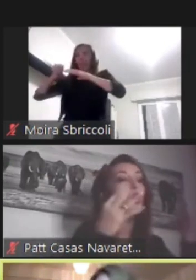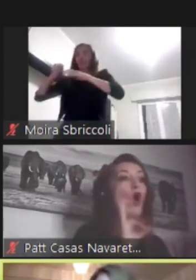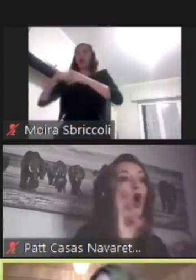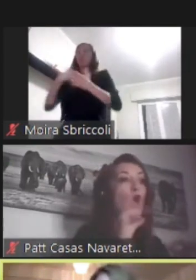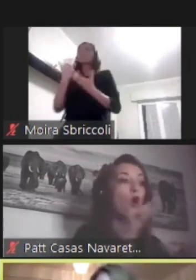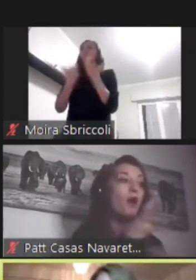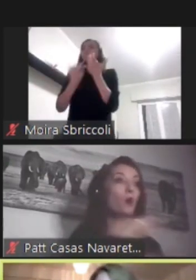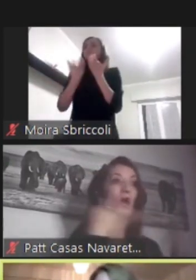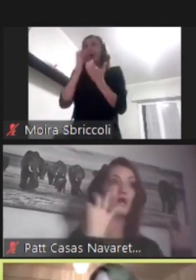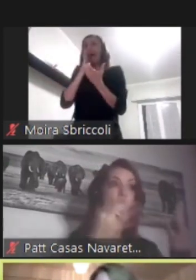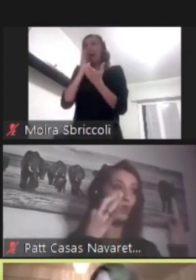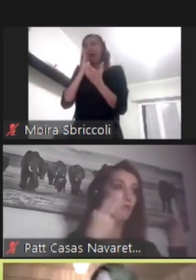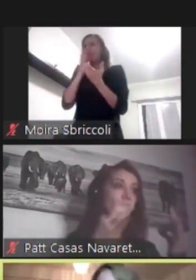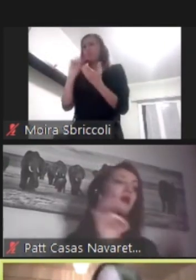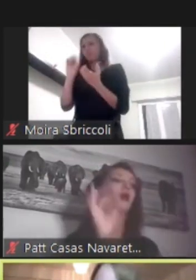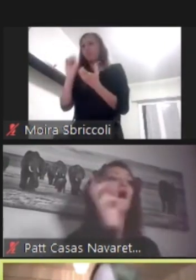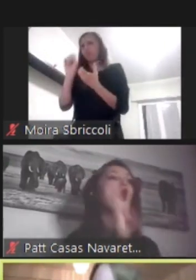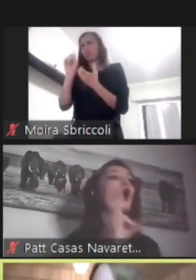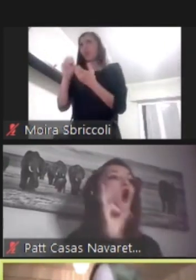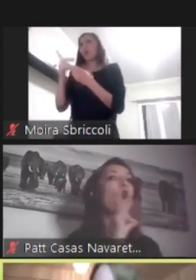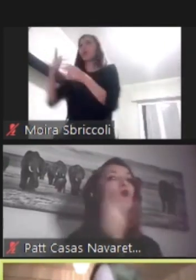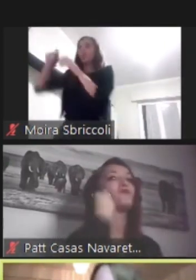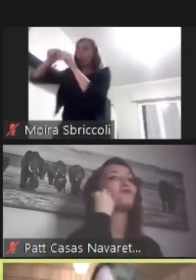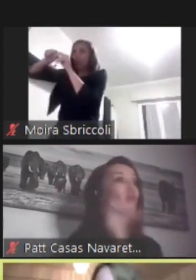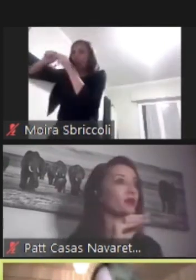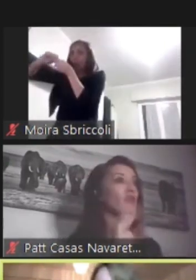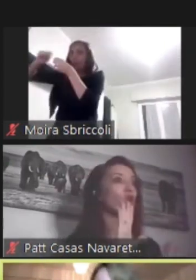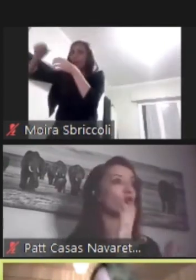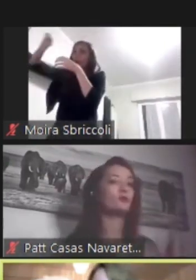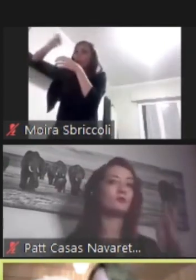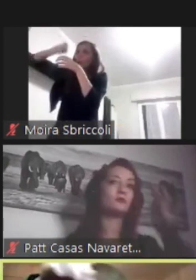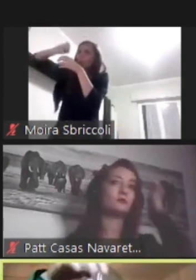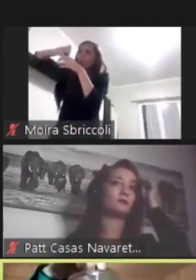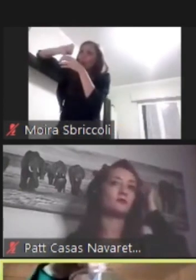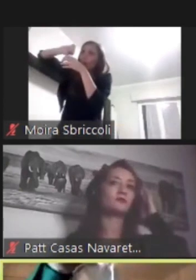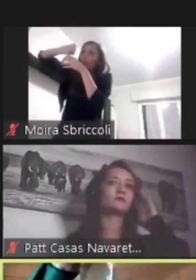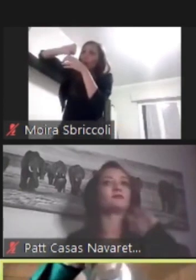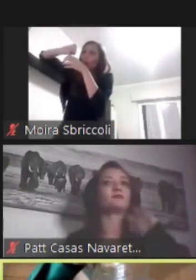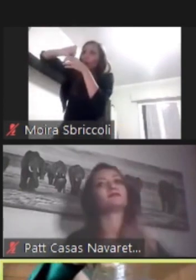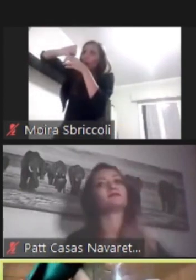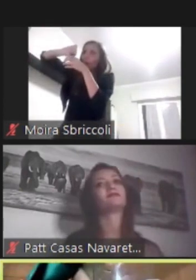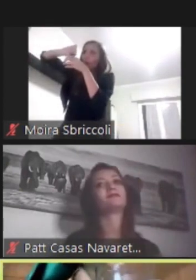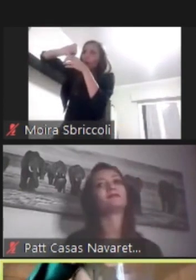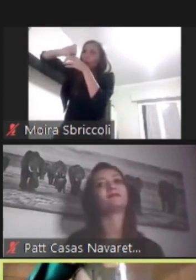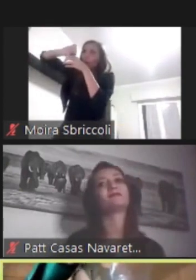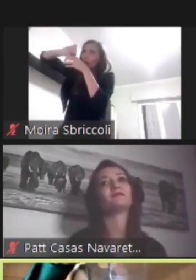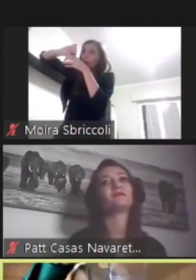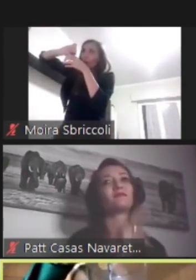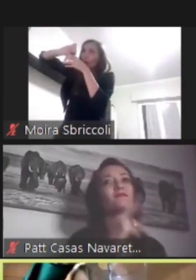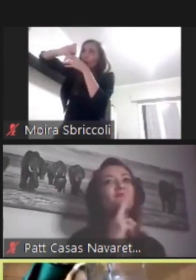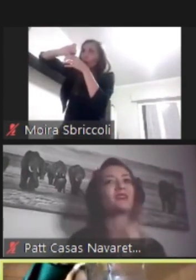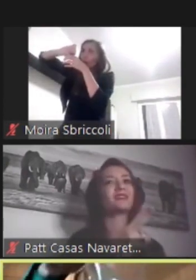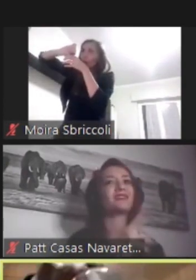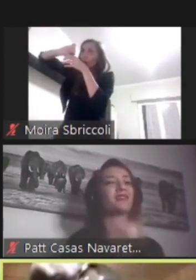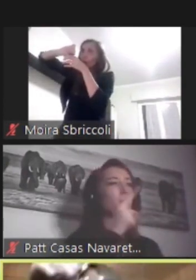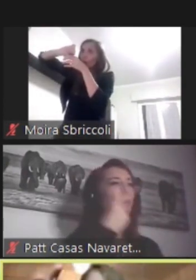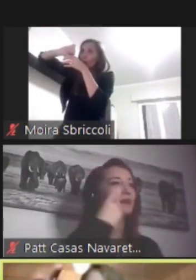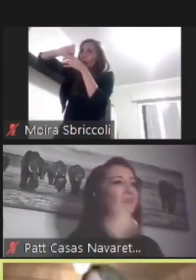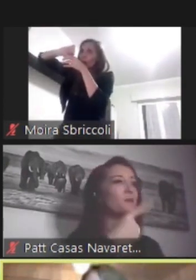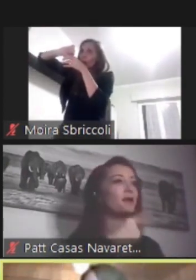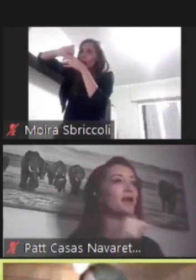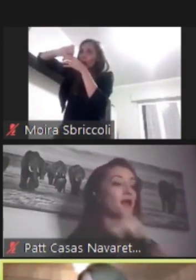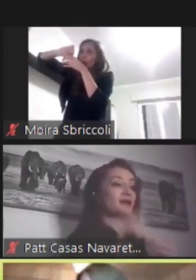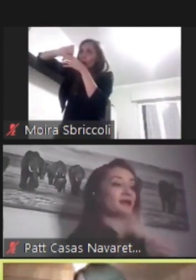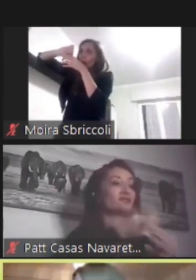sticks. So, smells wonderful. And it just gives this beautiful pink